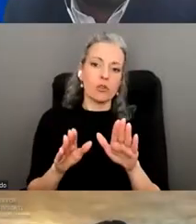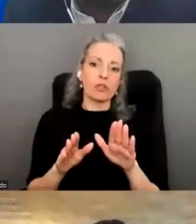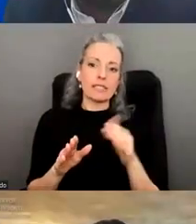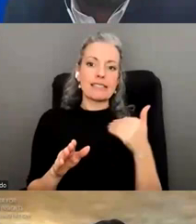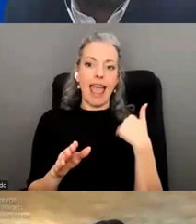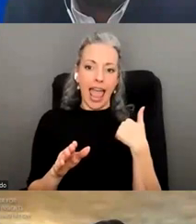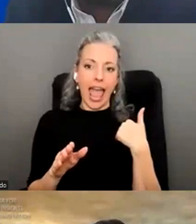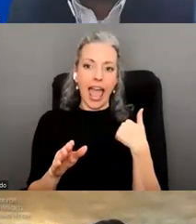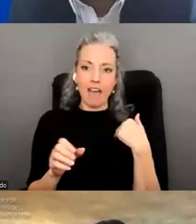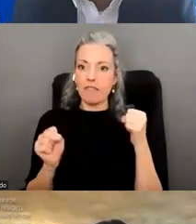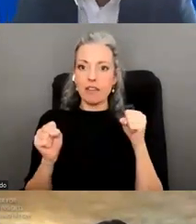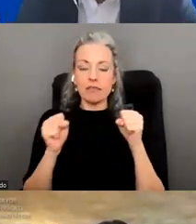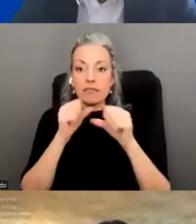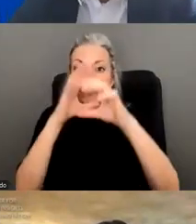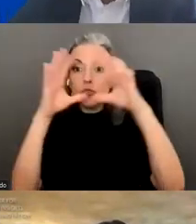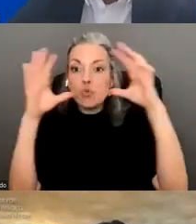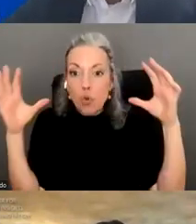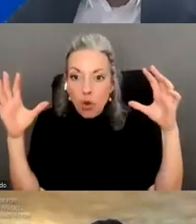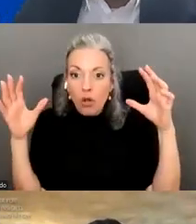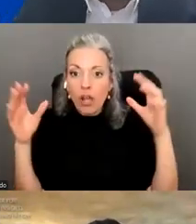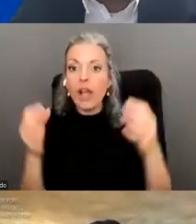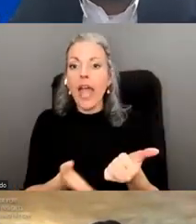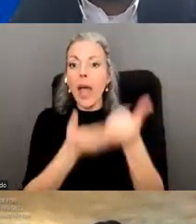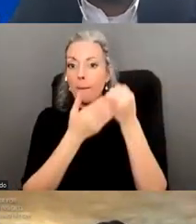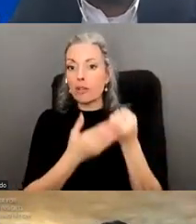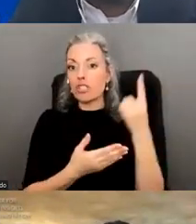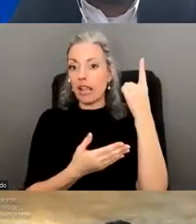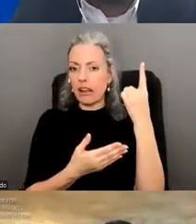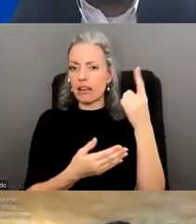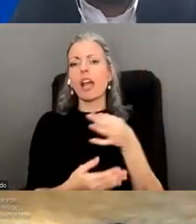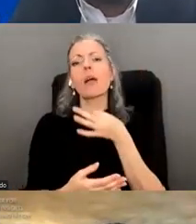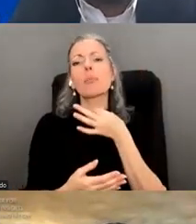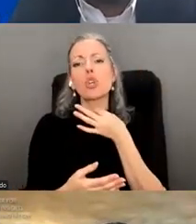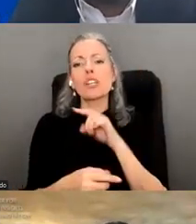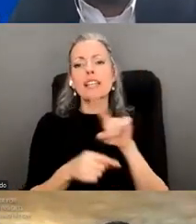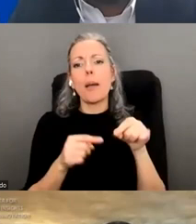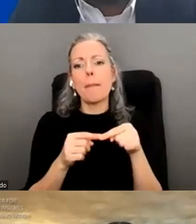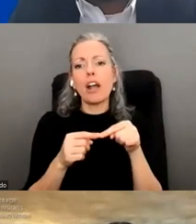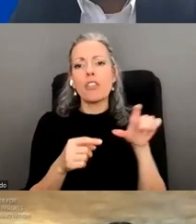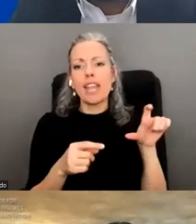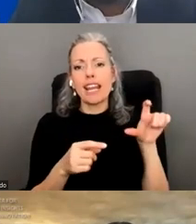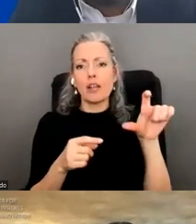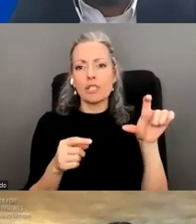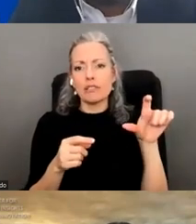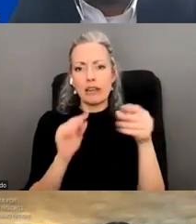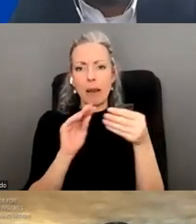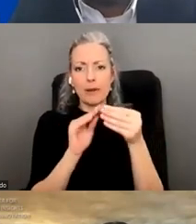these visuals like right off the bat with the deep dives. I'm curious about the equity metrics, and